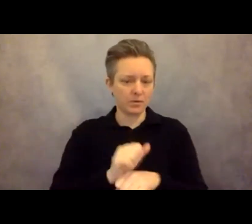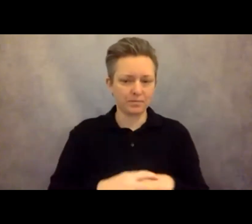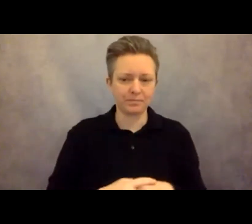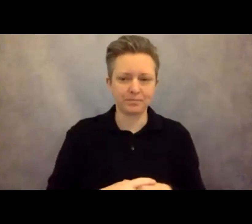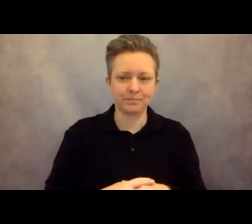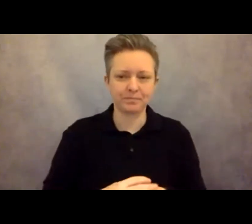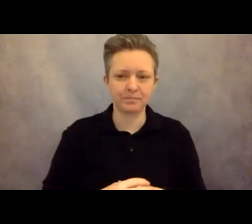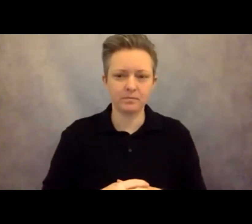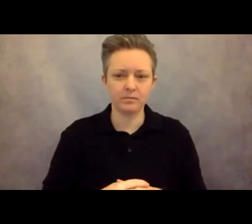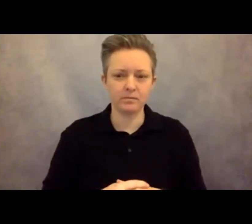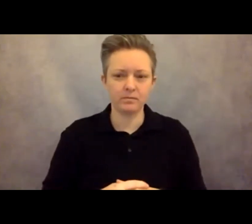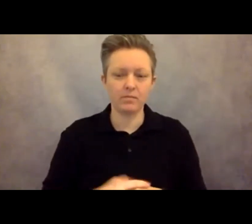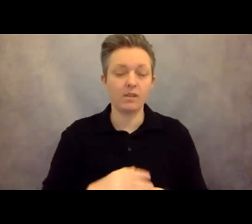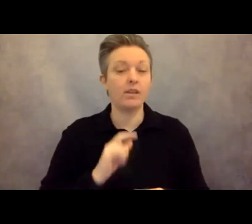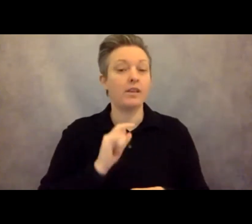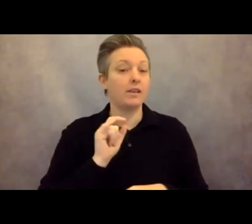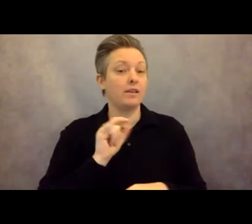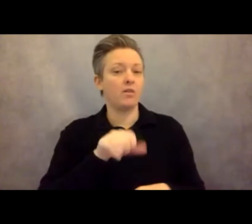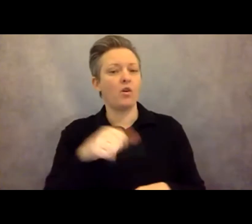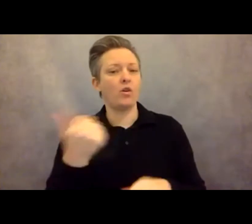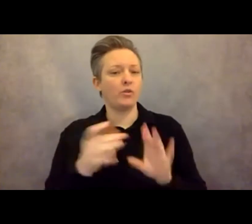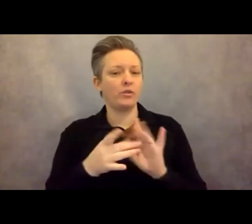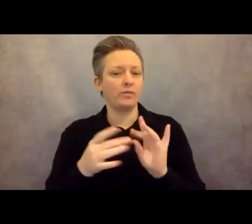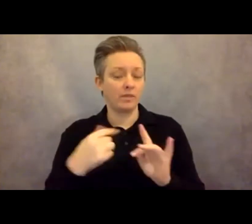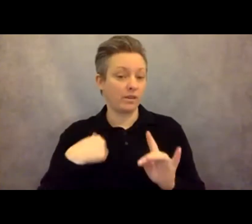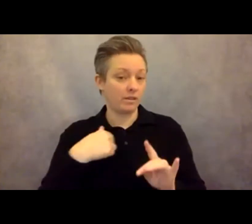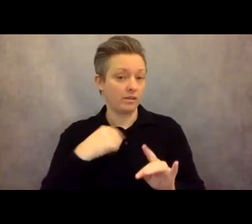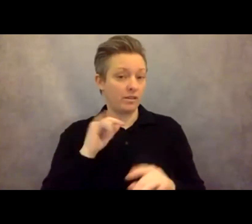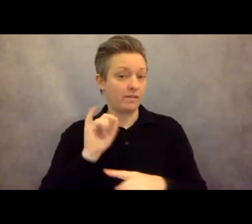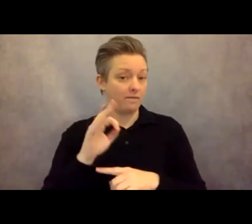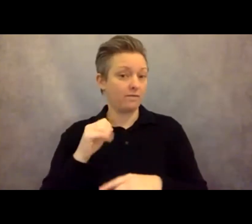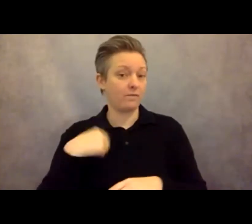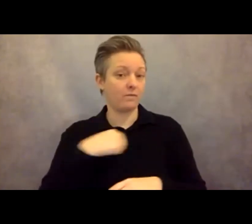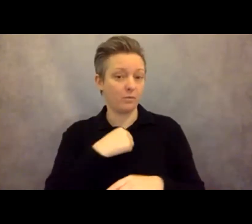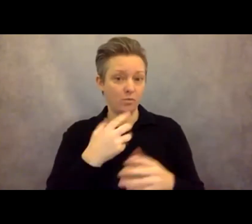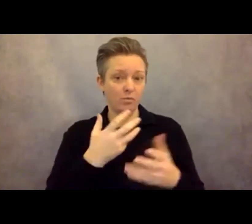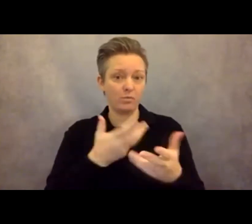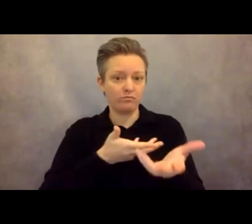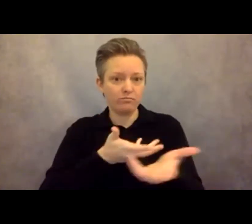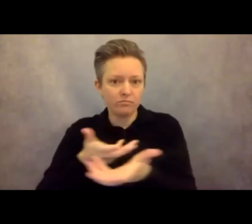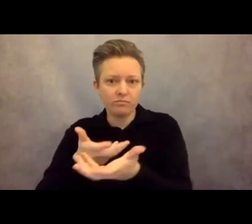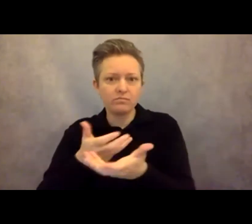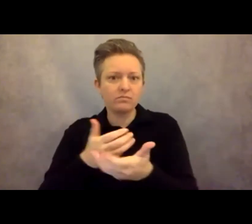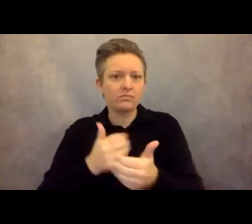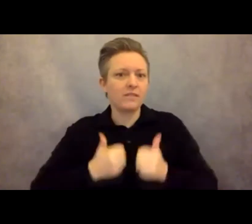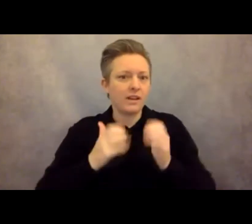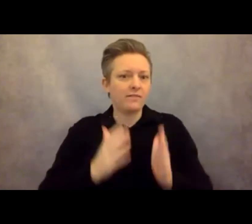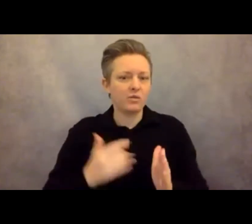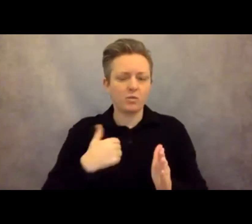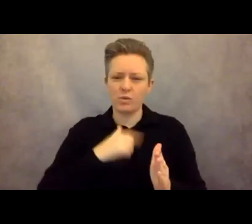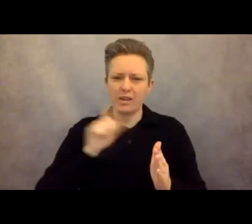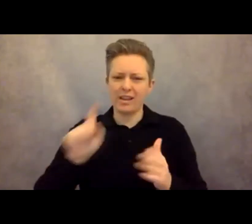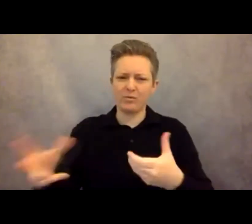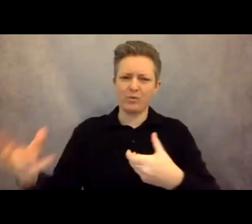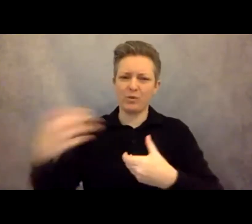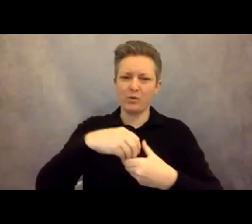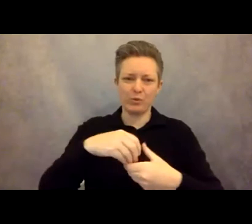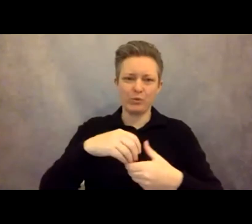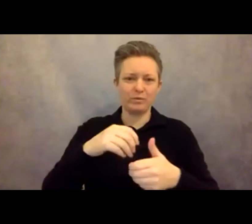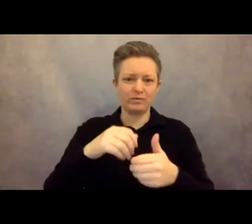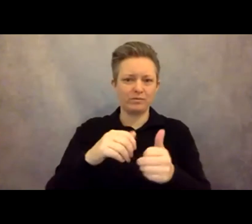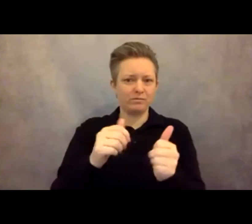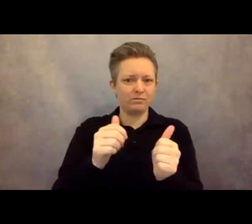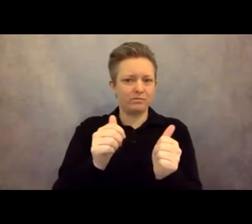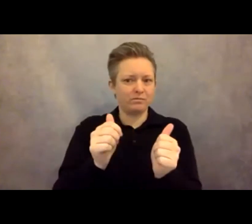think we need to include all anti-racism, etc. work. Yeah, that's always the question I've had. If you're working with survivors